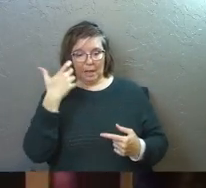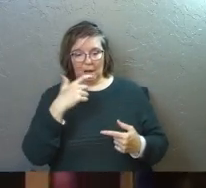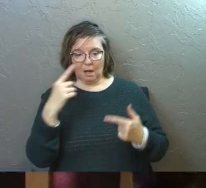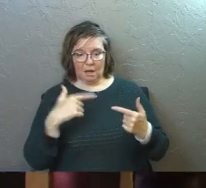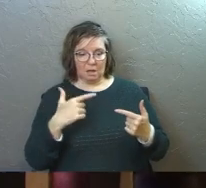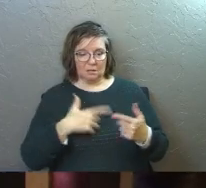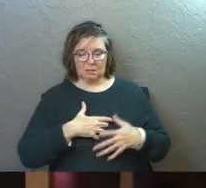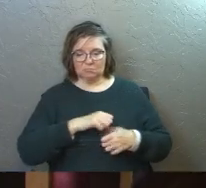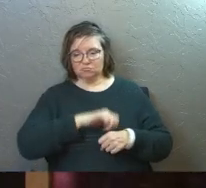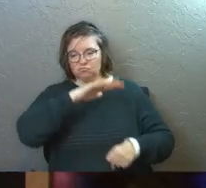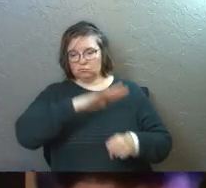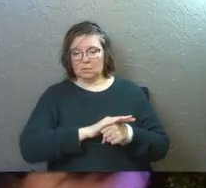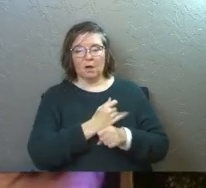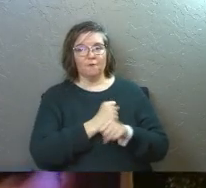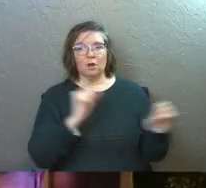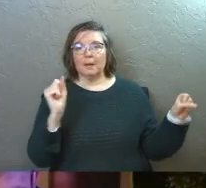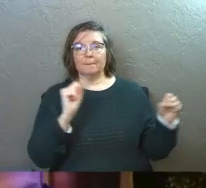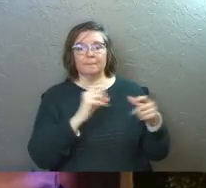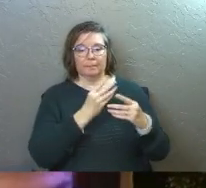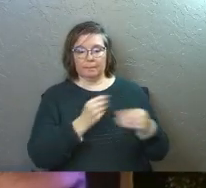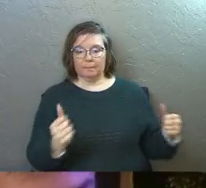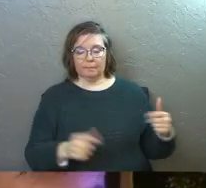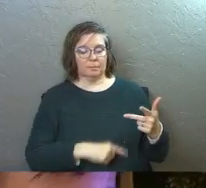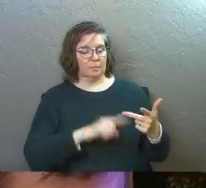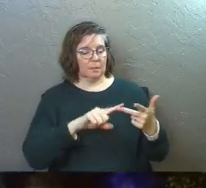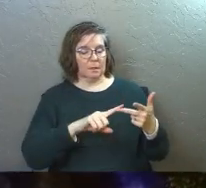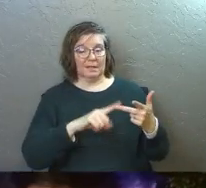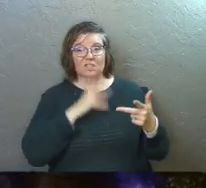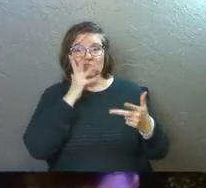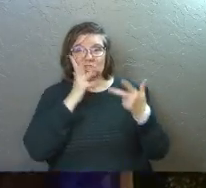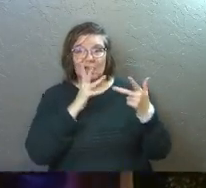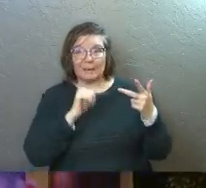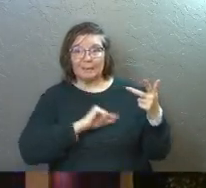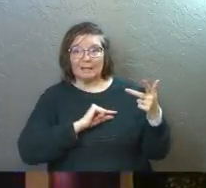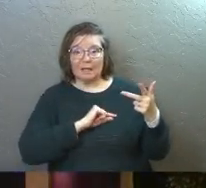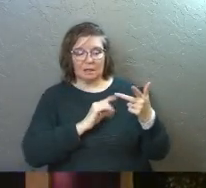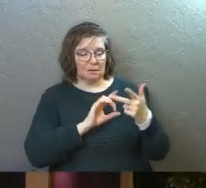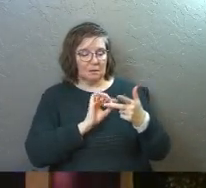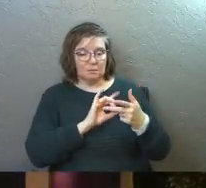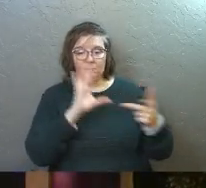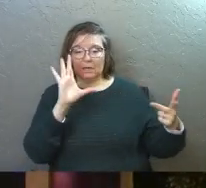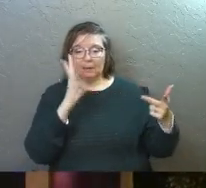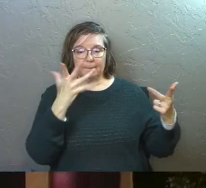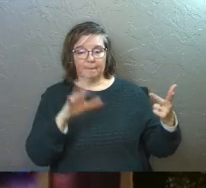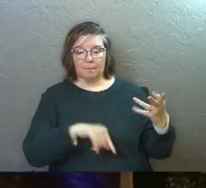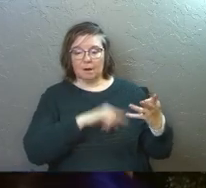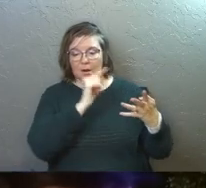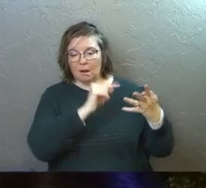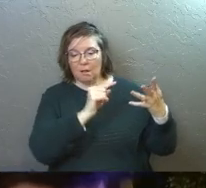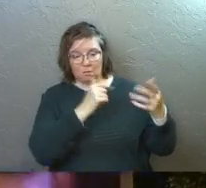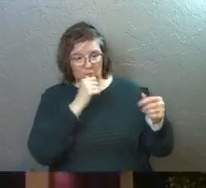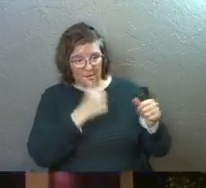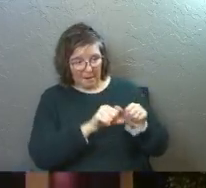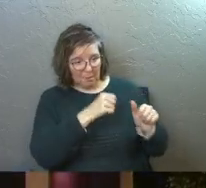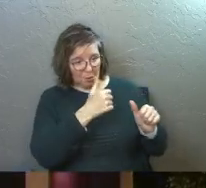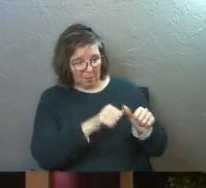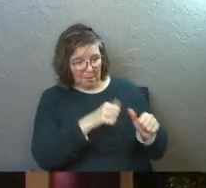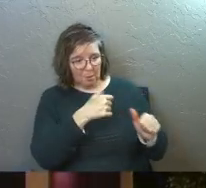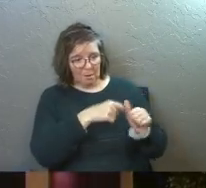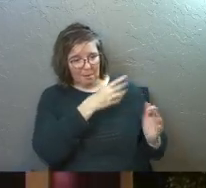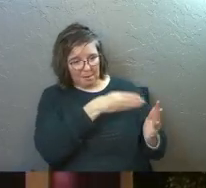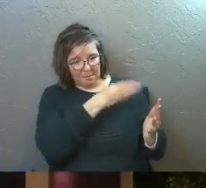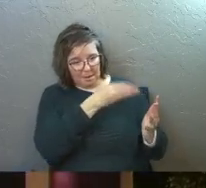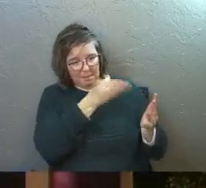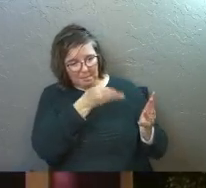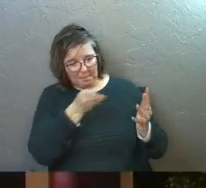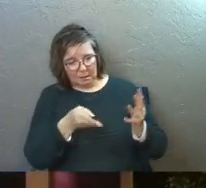Everything I said was out of anger, freedom from that. I dealt with shame and guilt, freedom from that. All these things, God said, remember that? Look, I'm going to hit a